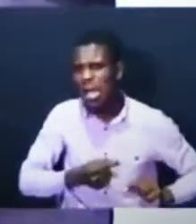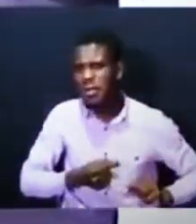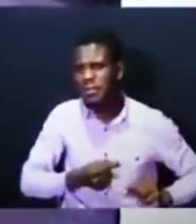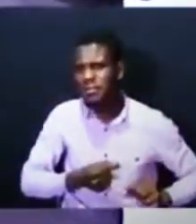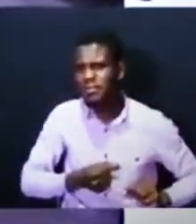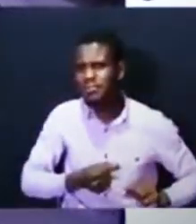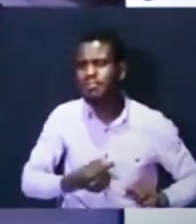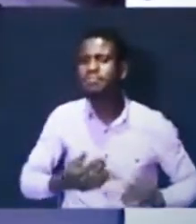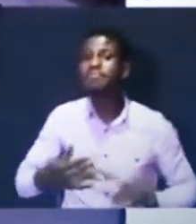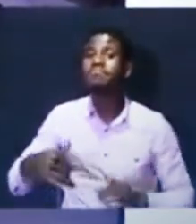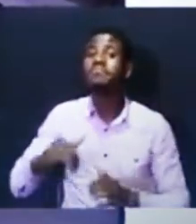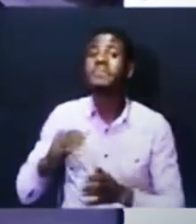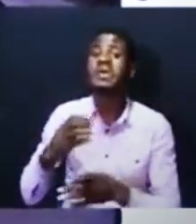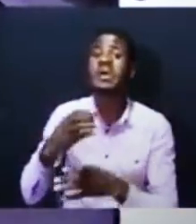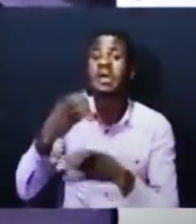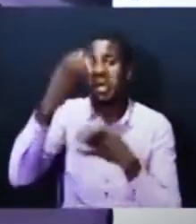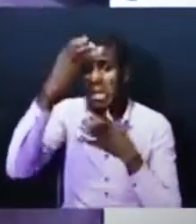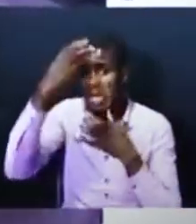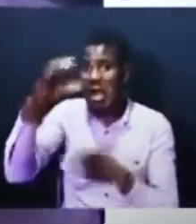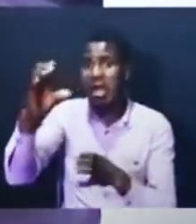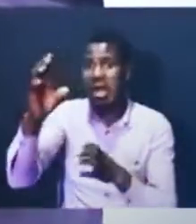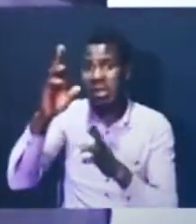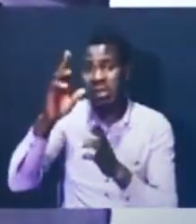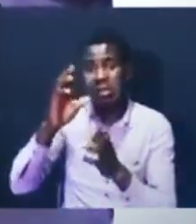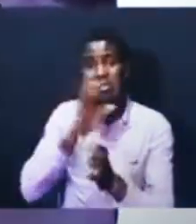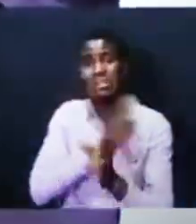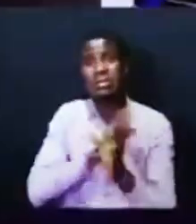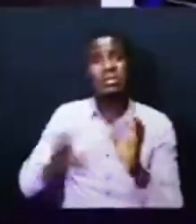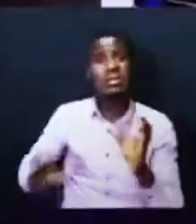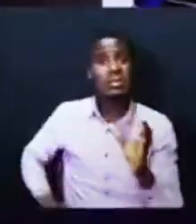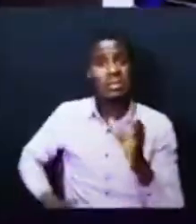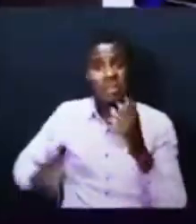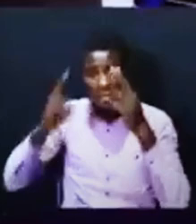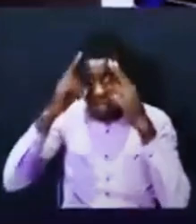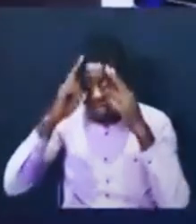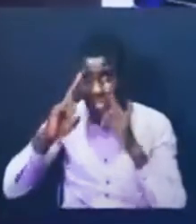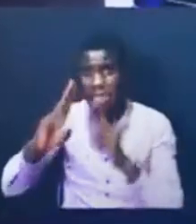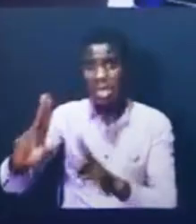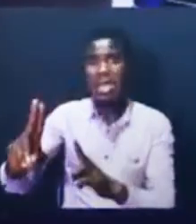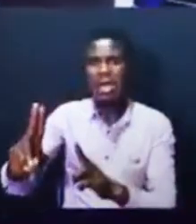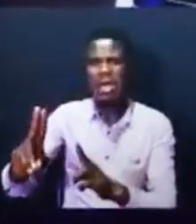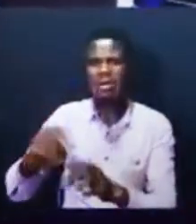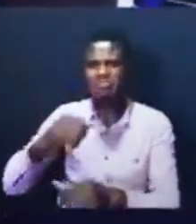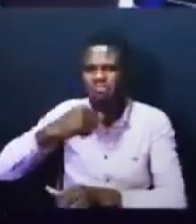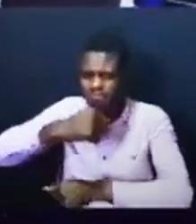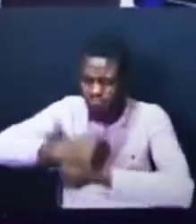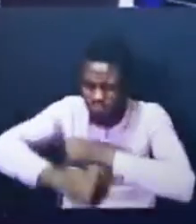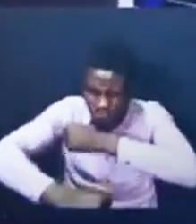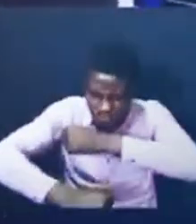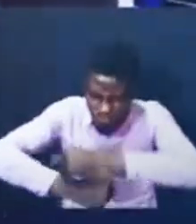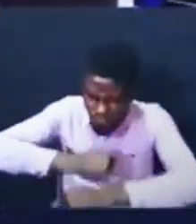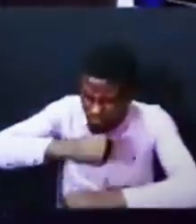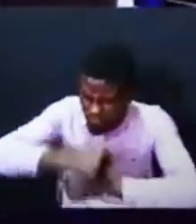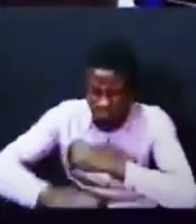They cause the honor of Christ rather to suffer. Luke chapter 17, 1